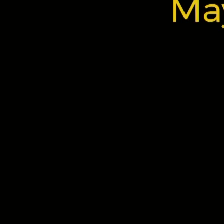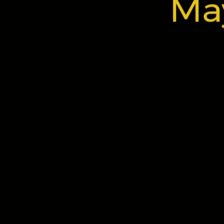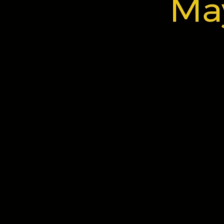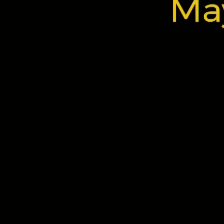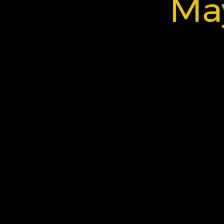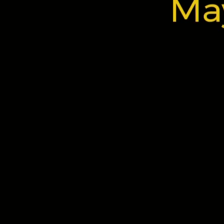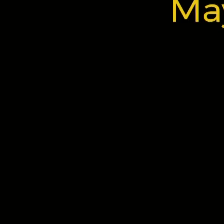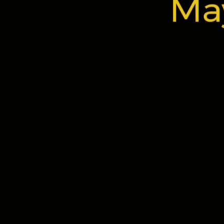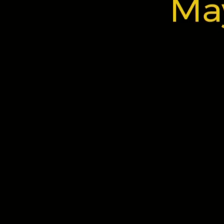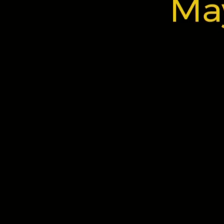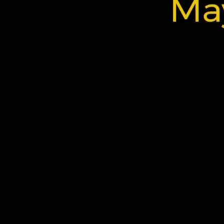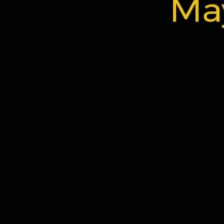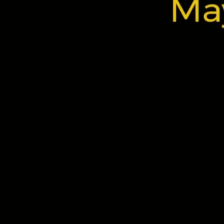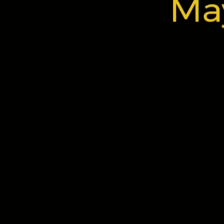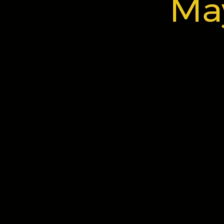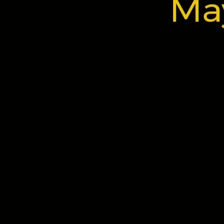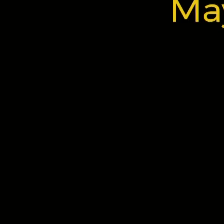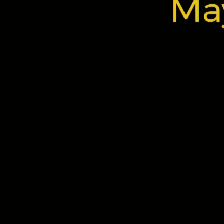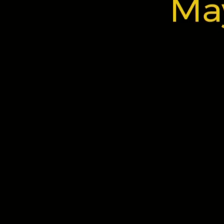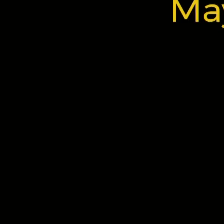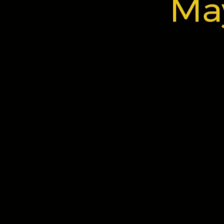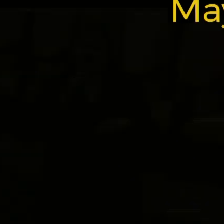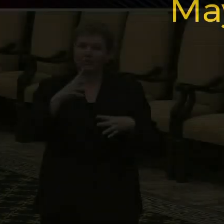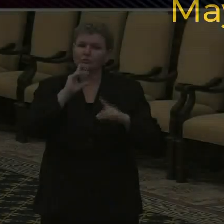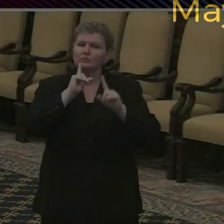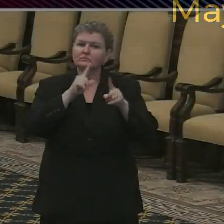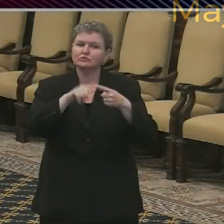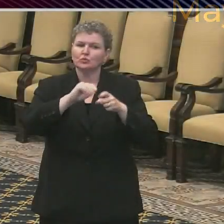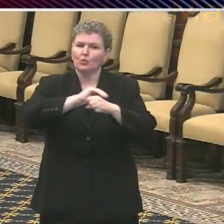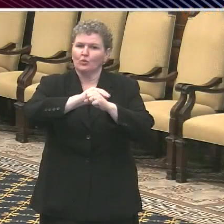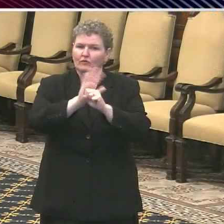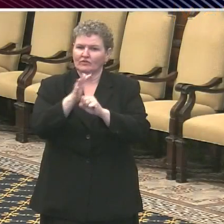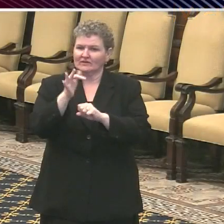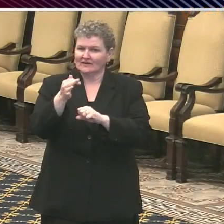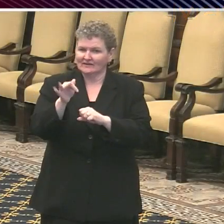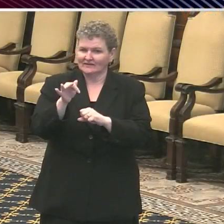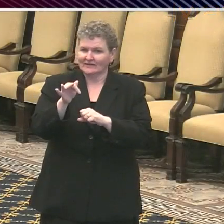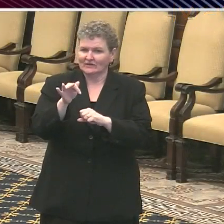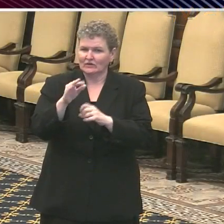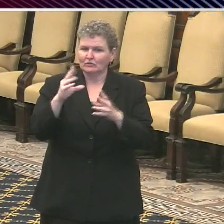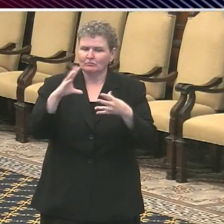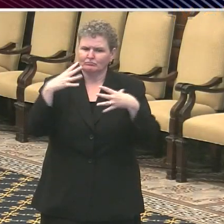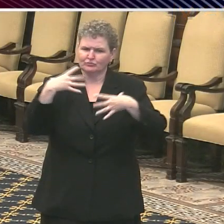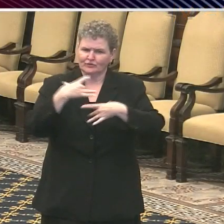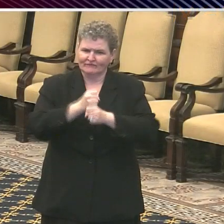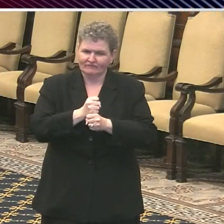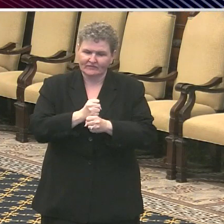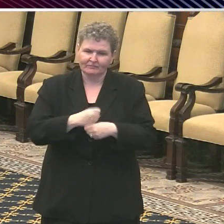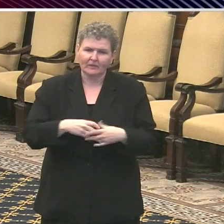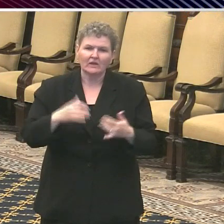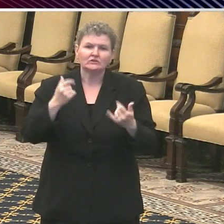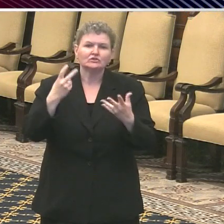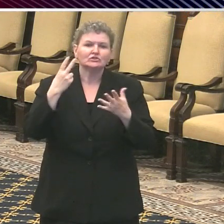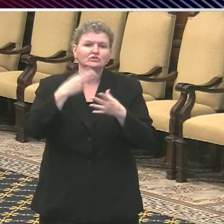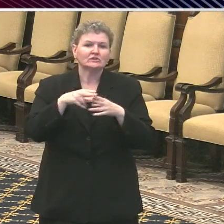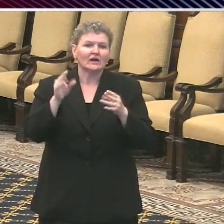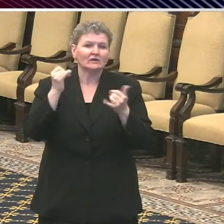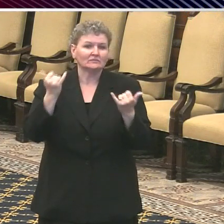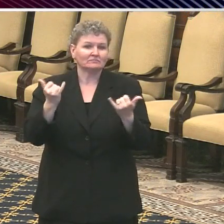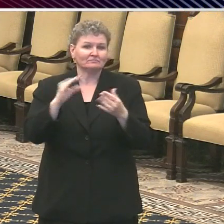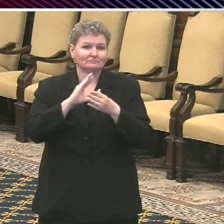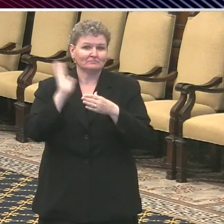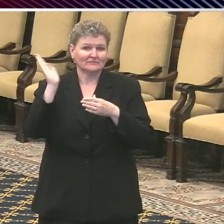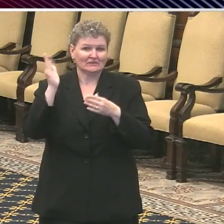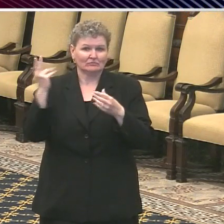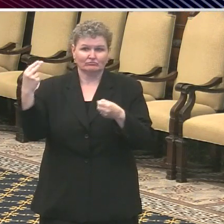the city's Philadelphia's response to COVID-19 daily briefing. Today, all of our speakers are joining us